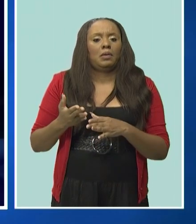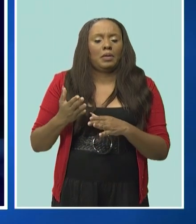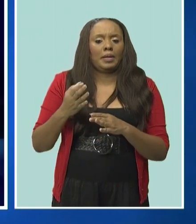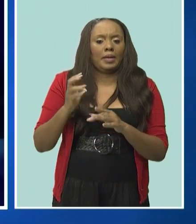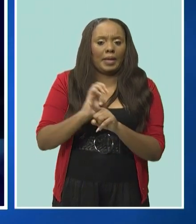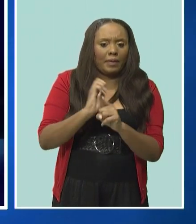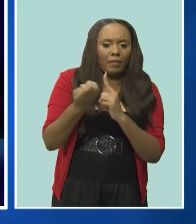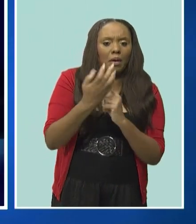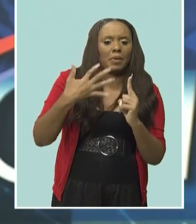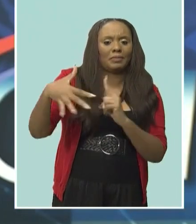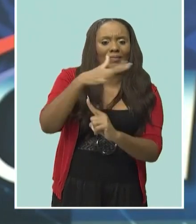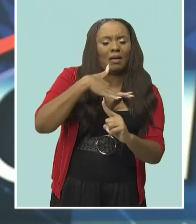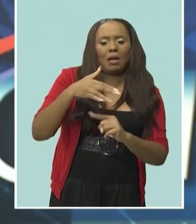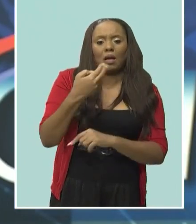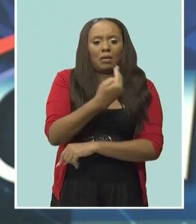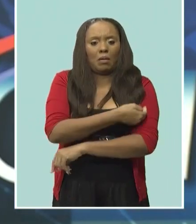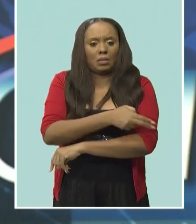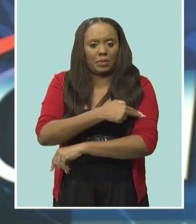at the QEH.